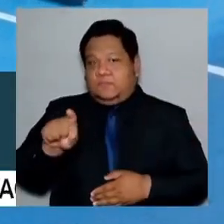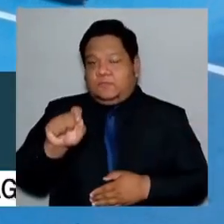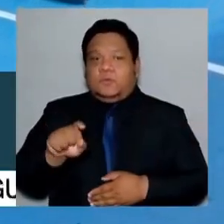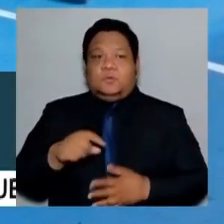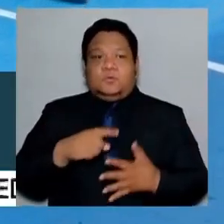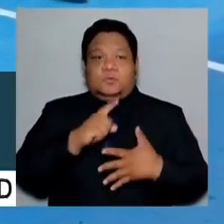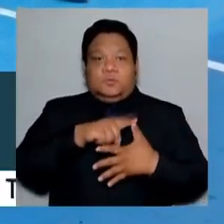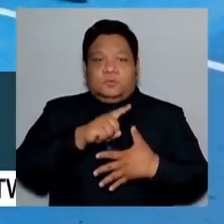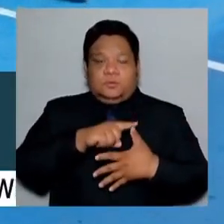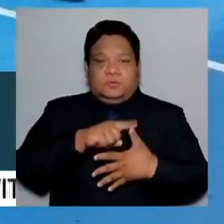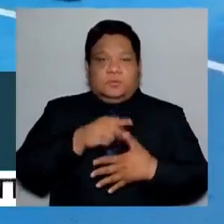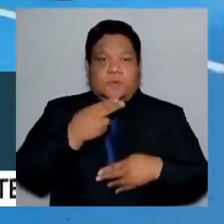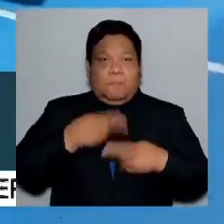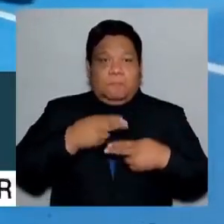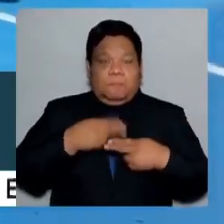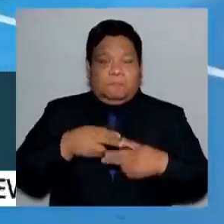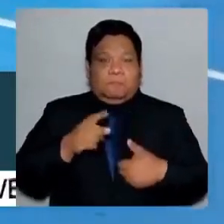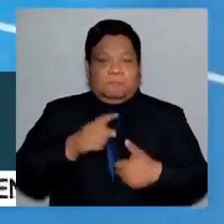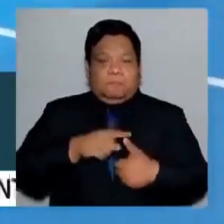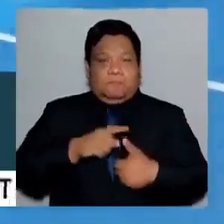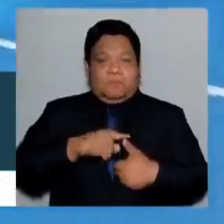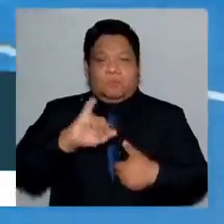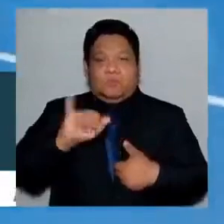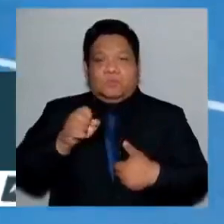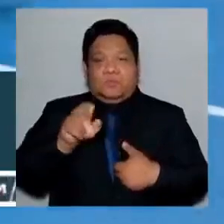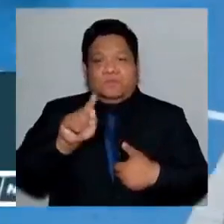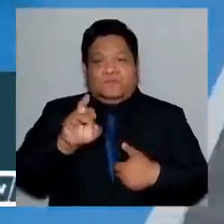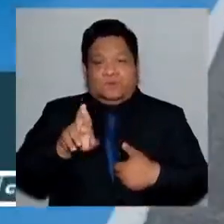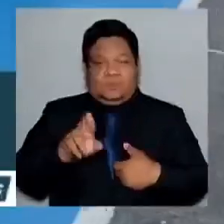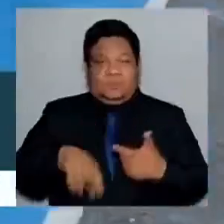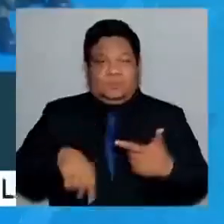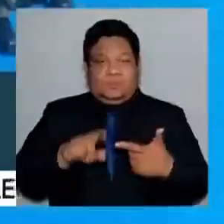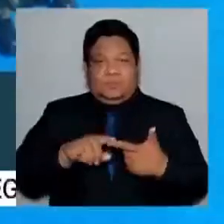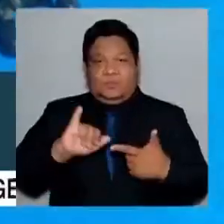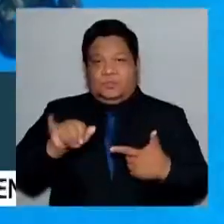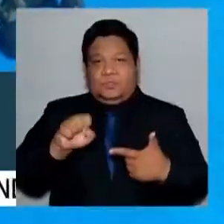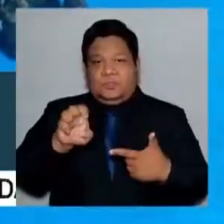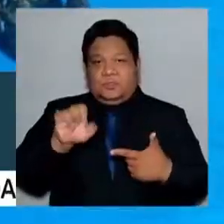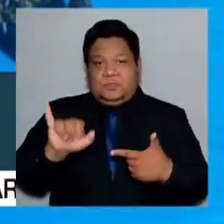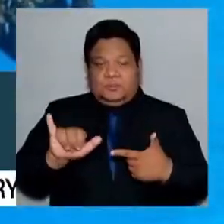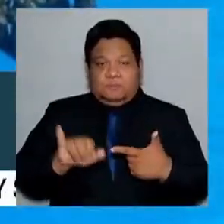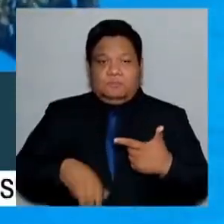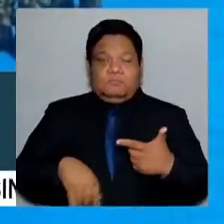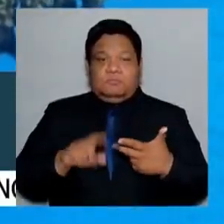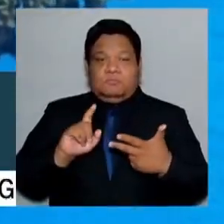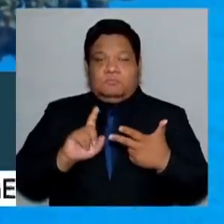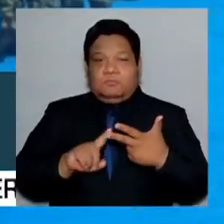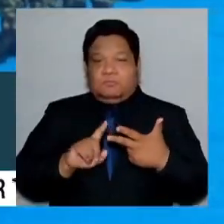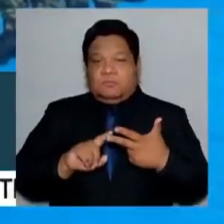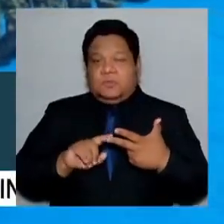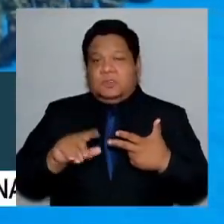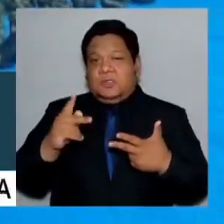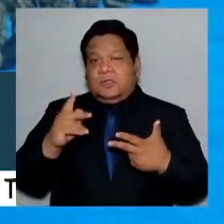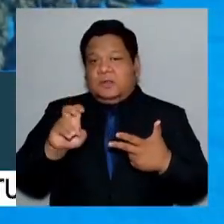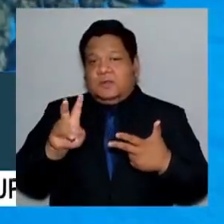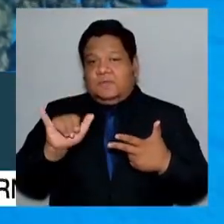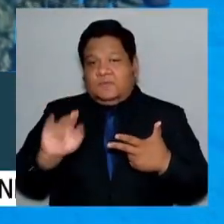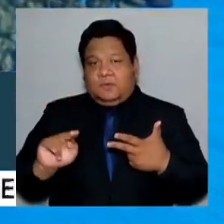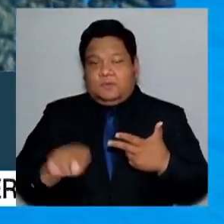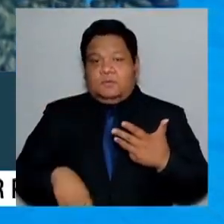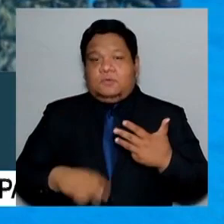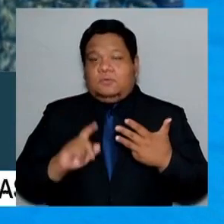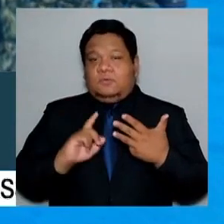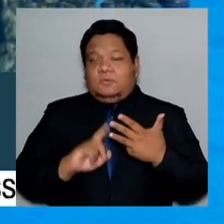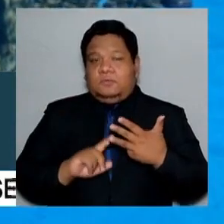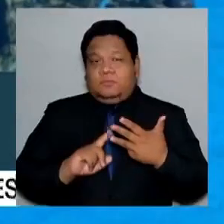Corporal John Robert Rebusa, Police Corporal Jeffrey Alabata, Police Corporal Kevin Hilbuena, and Police Staff